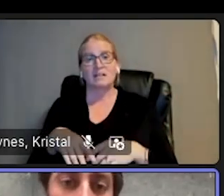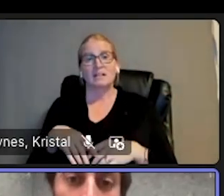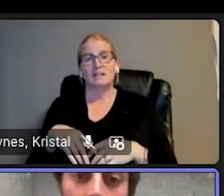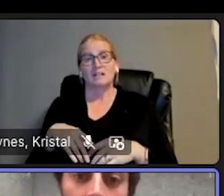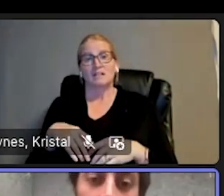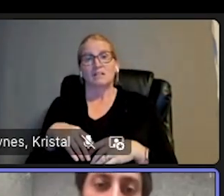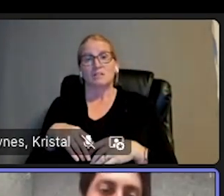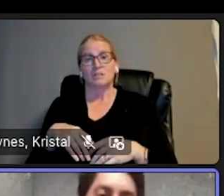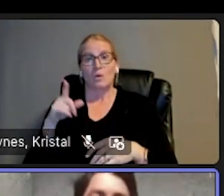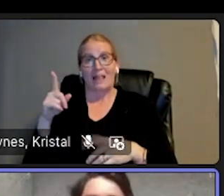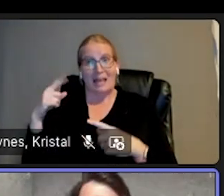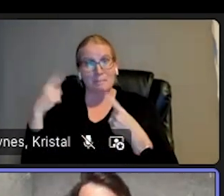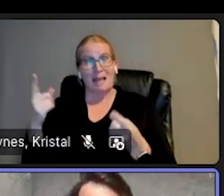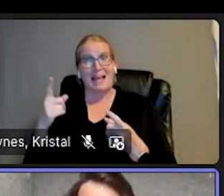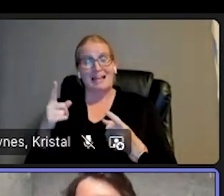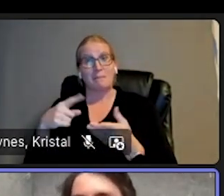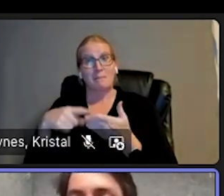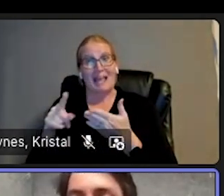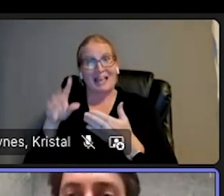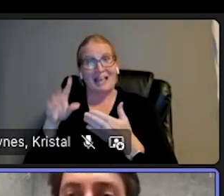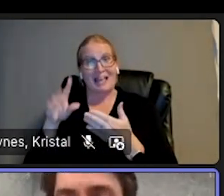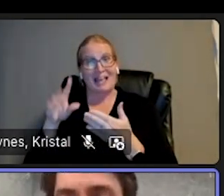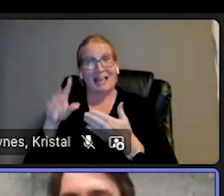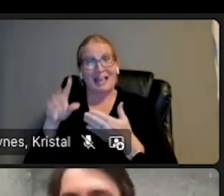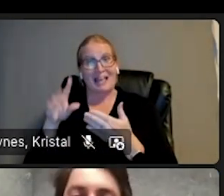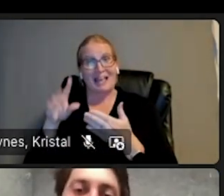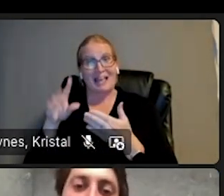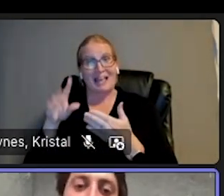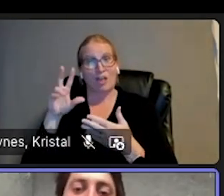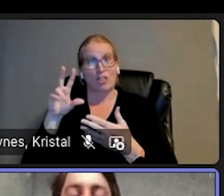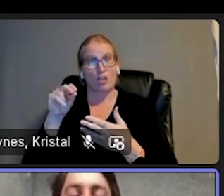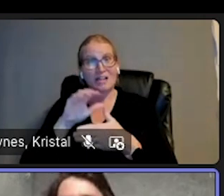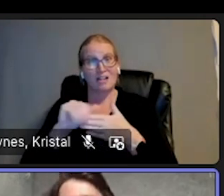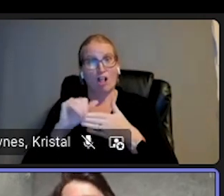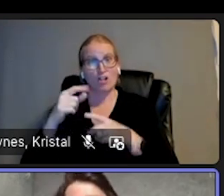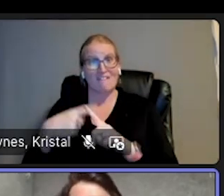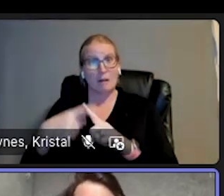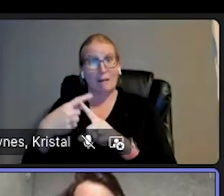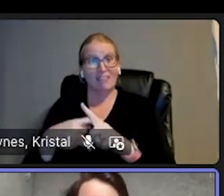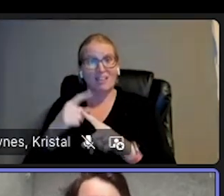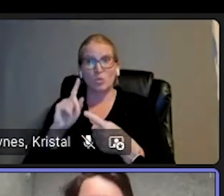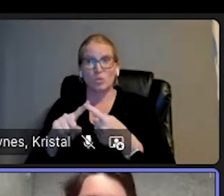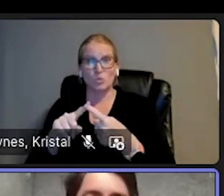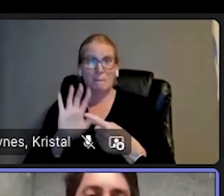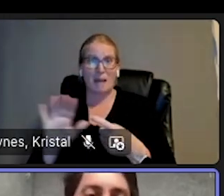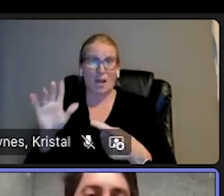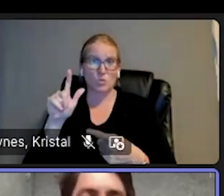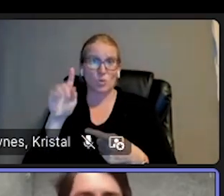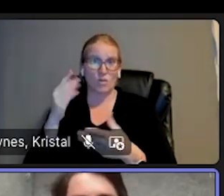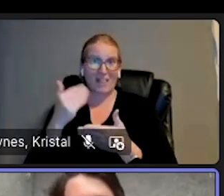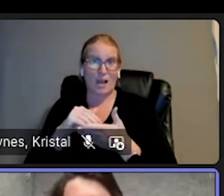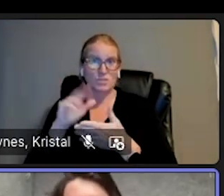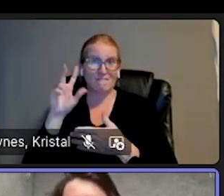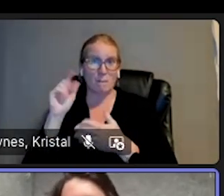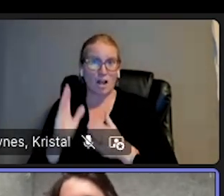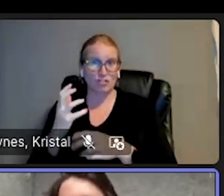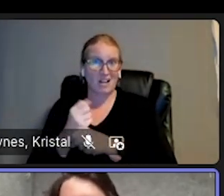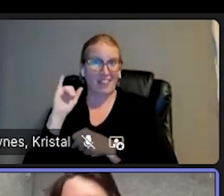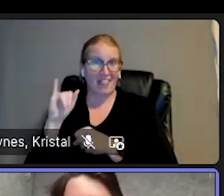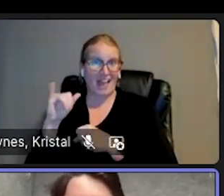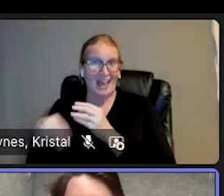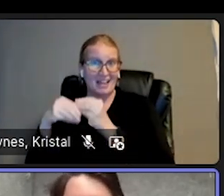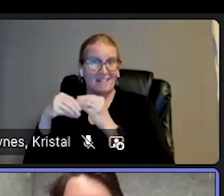to about 24,000 Vermonters. That subsidy is running out and will be